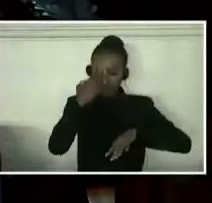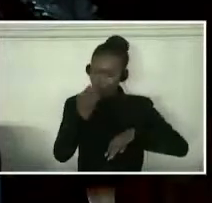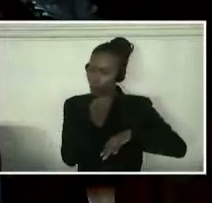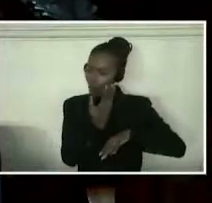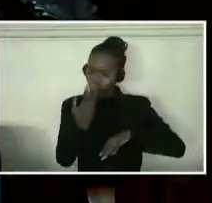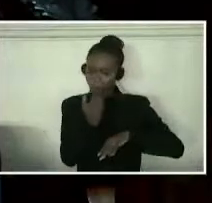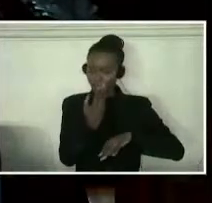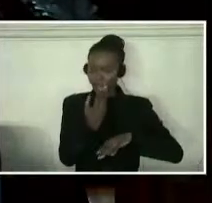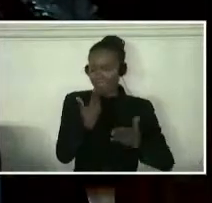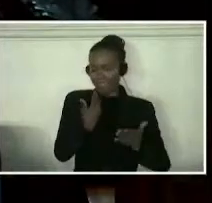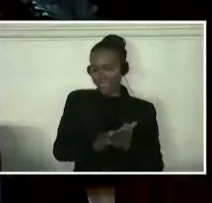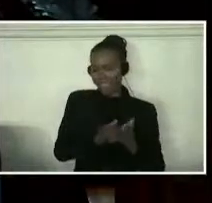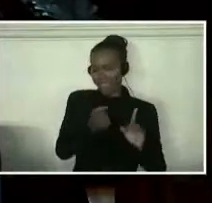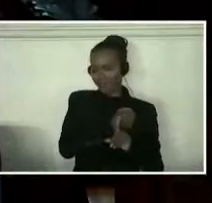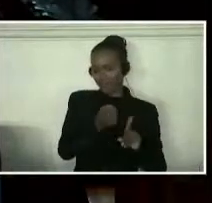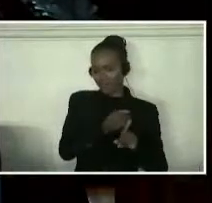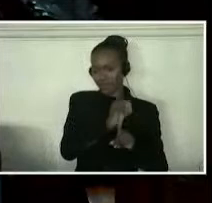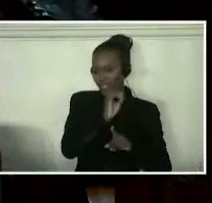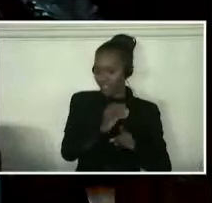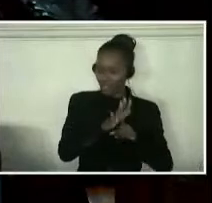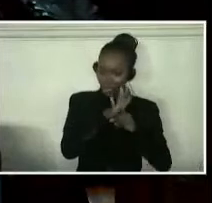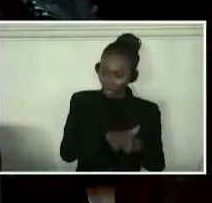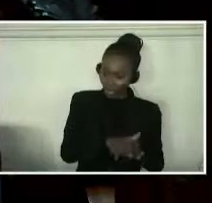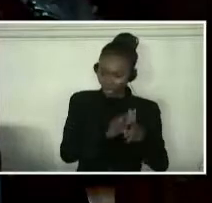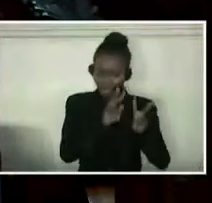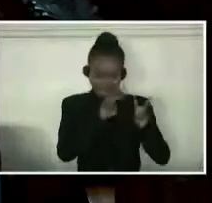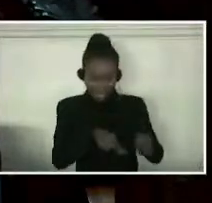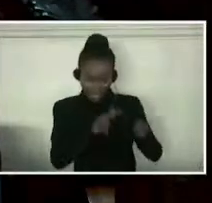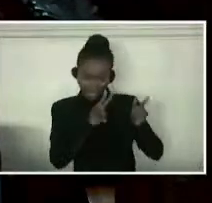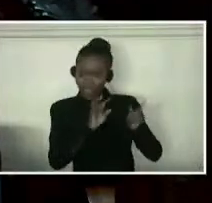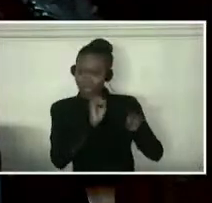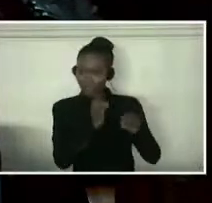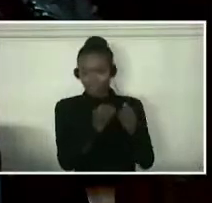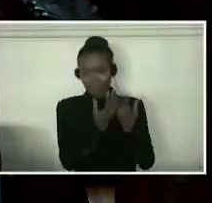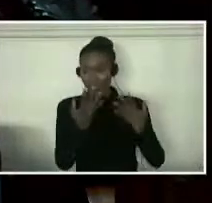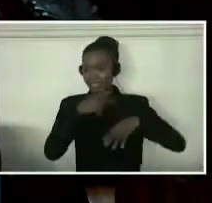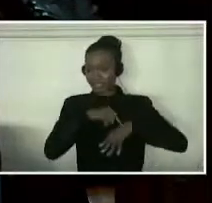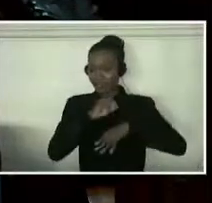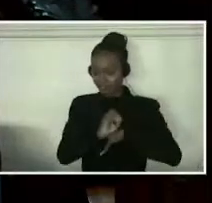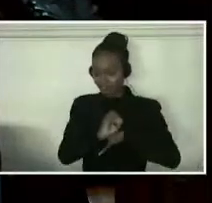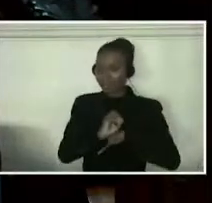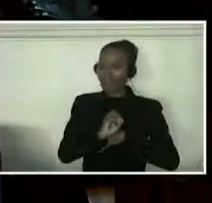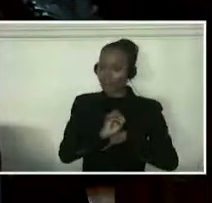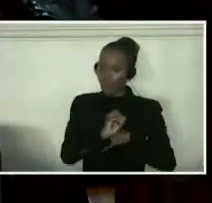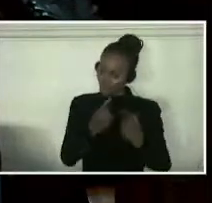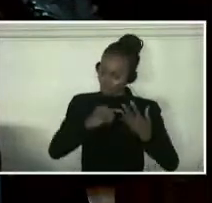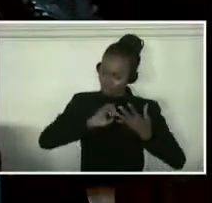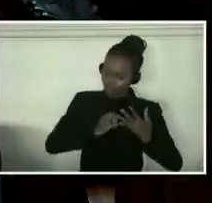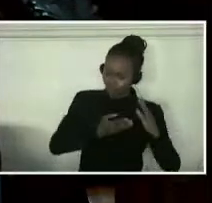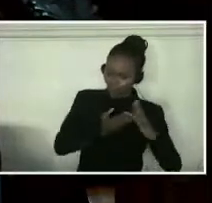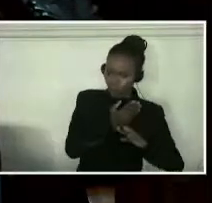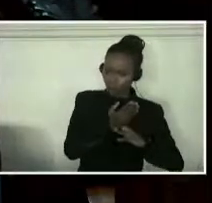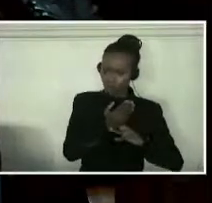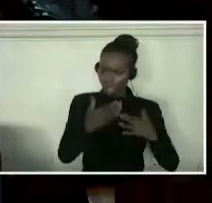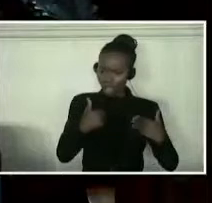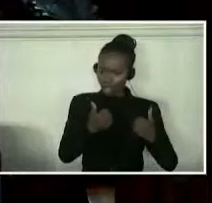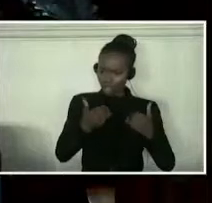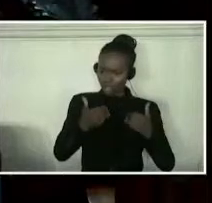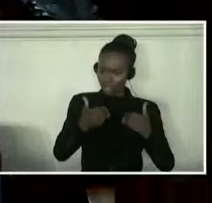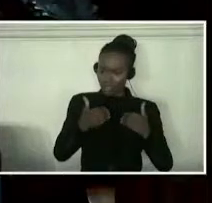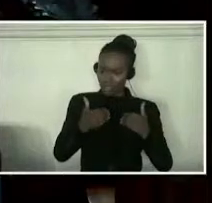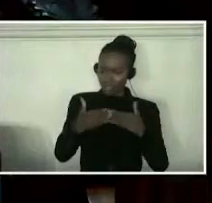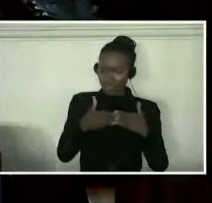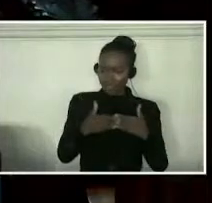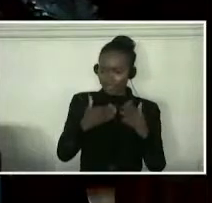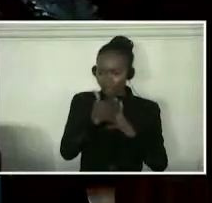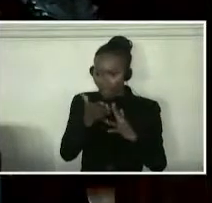are often subjected to various forms of discrimination stigma and prejudice when they try to access our health facilities therefore we have an ancient